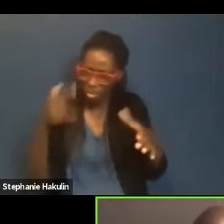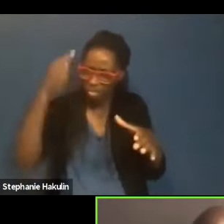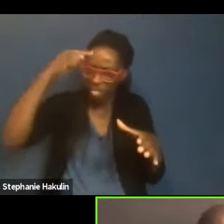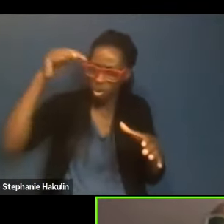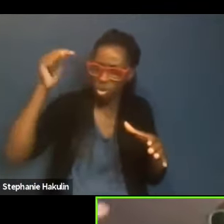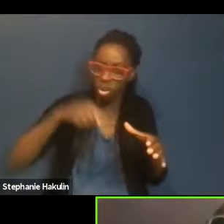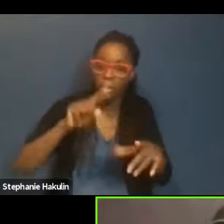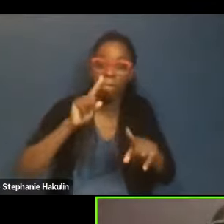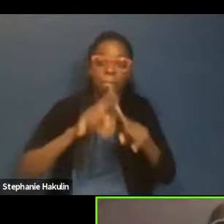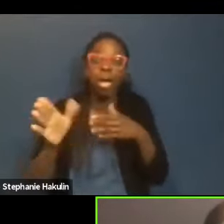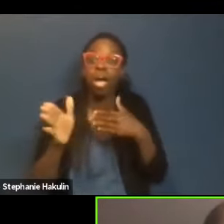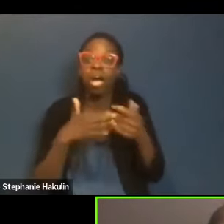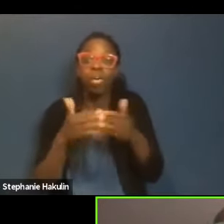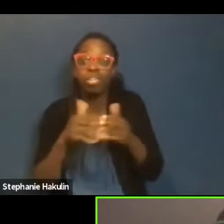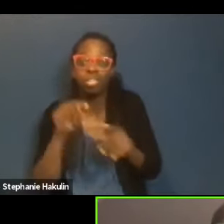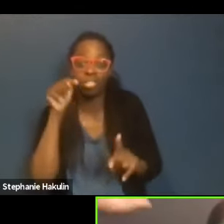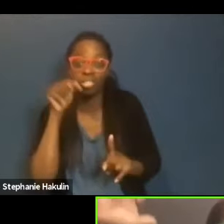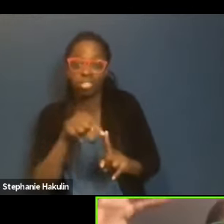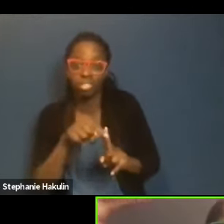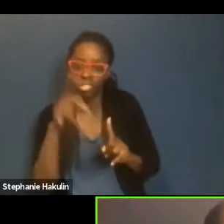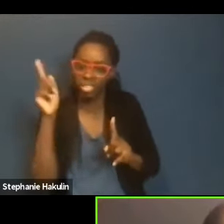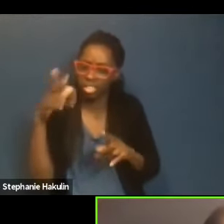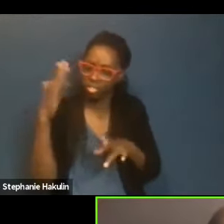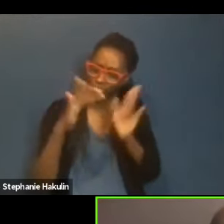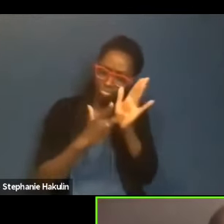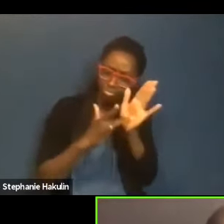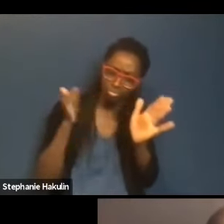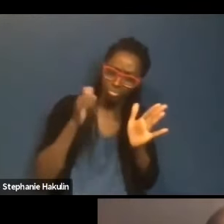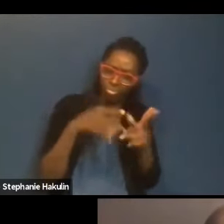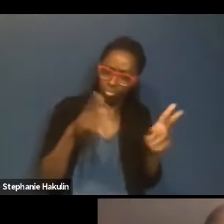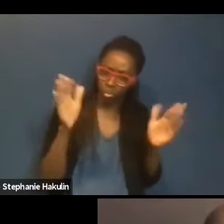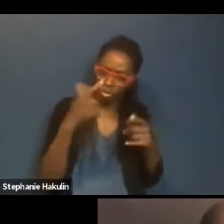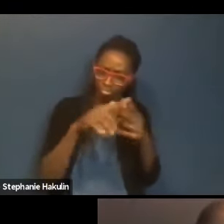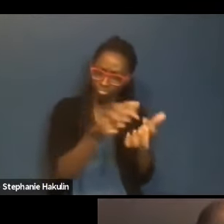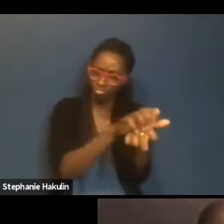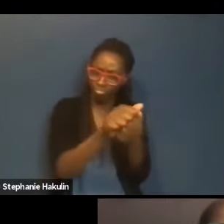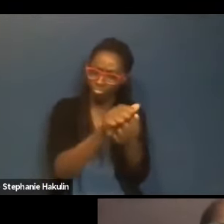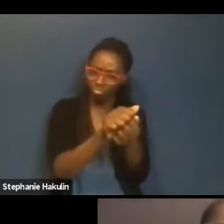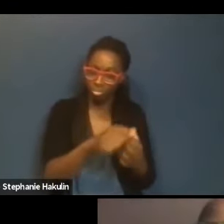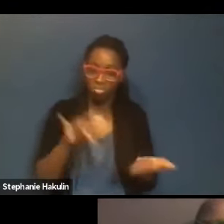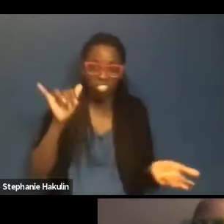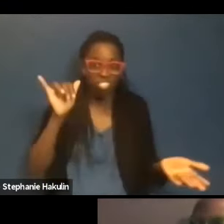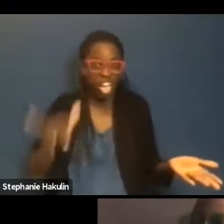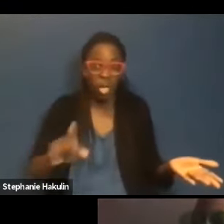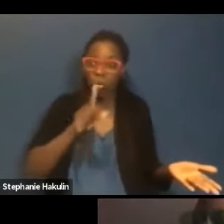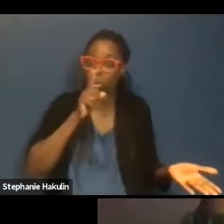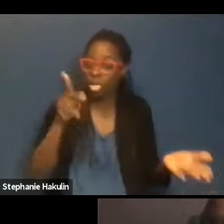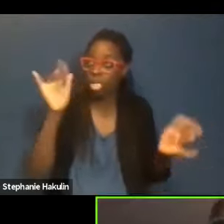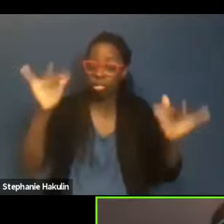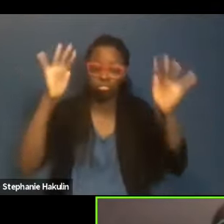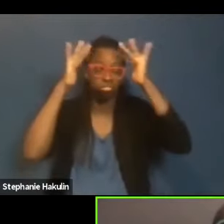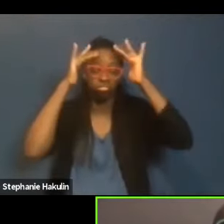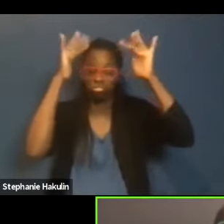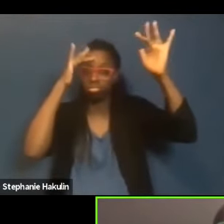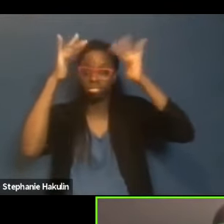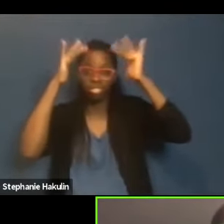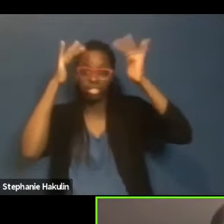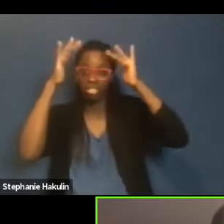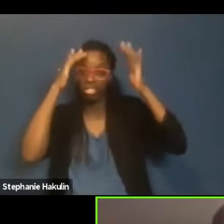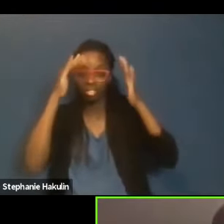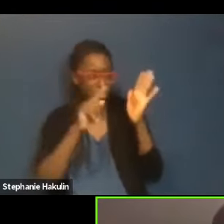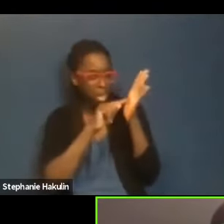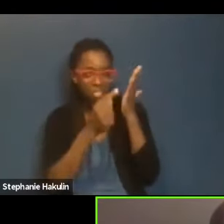your advantage to break your boxes. It's hella meta. Come on, family. Come on, St.